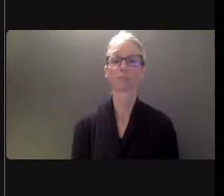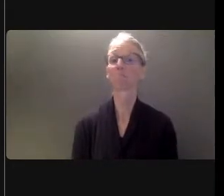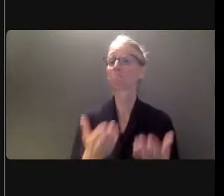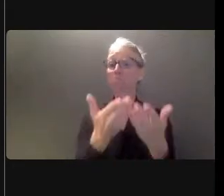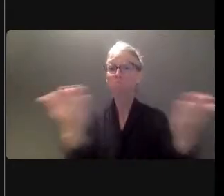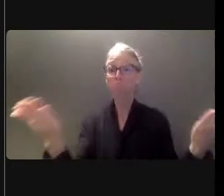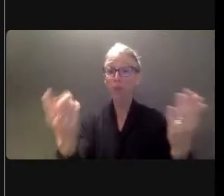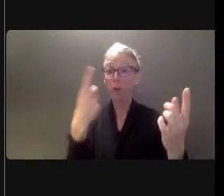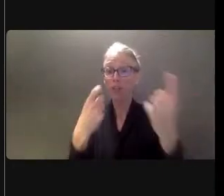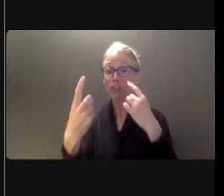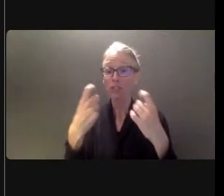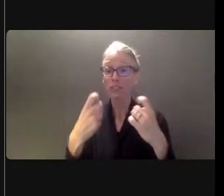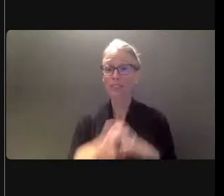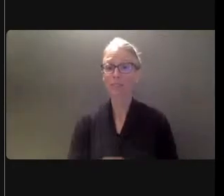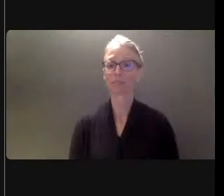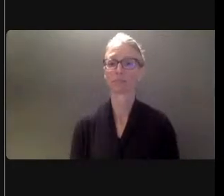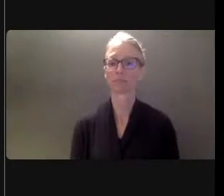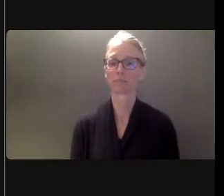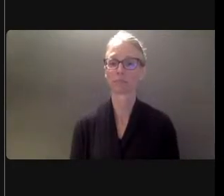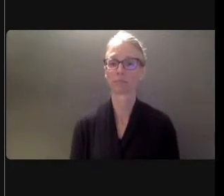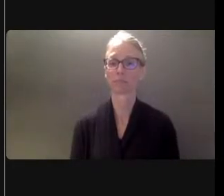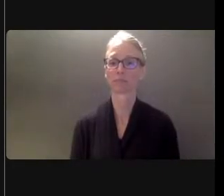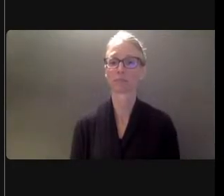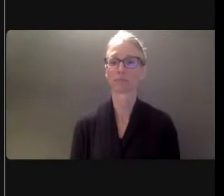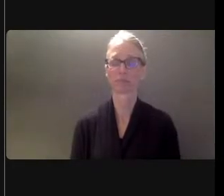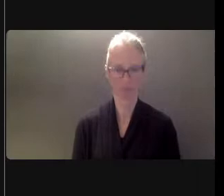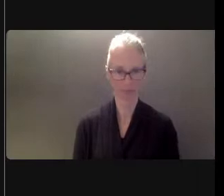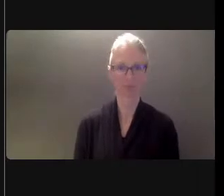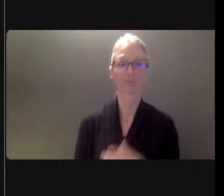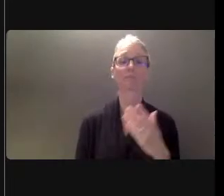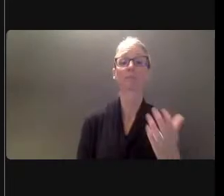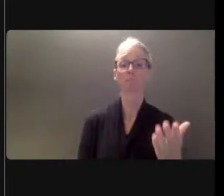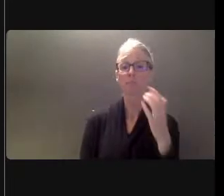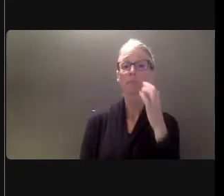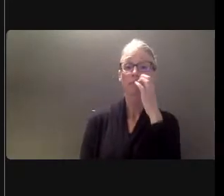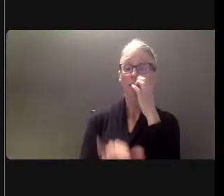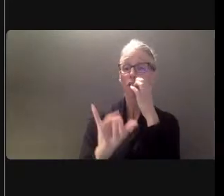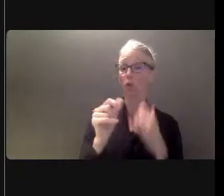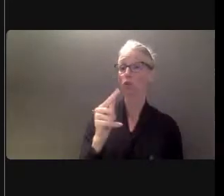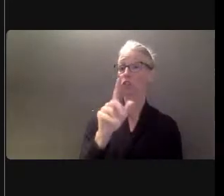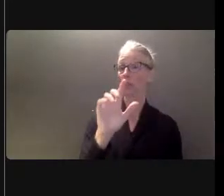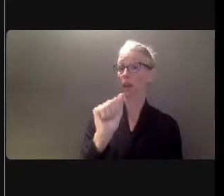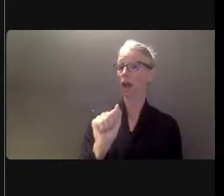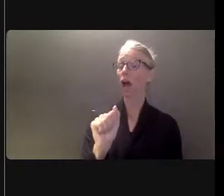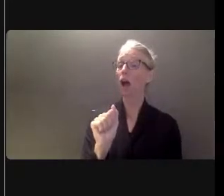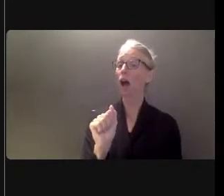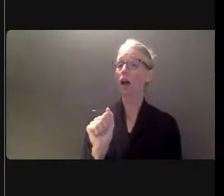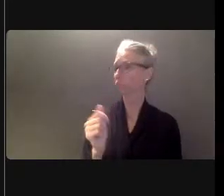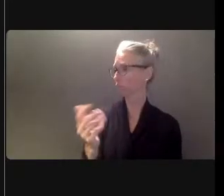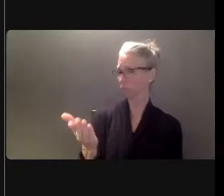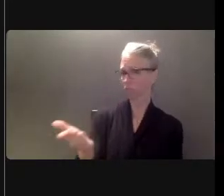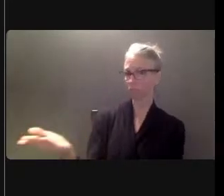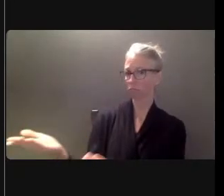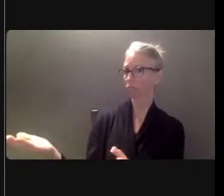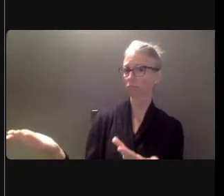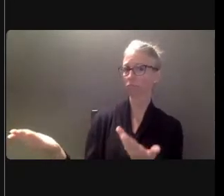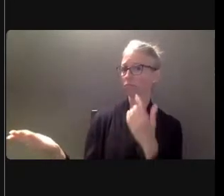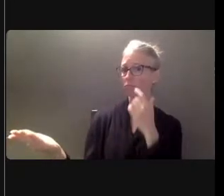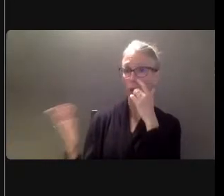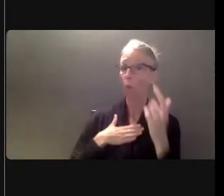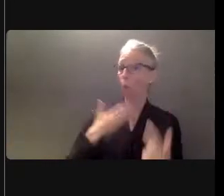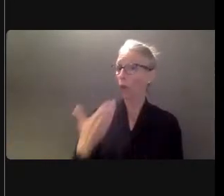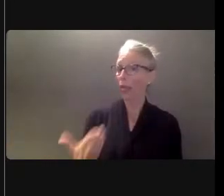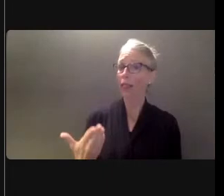Yashoda. So Yashoda and I are happy to take any questions about the research that we've been